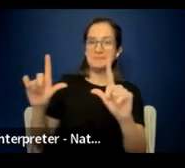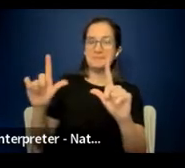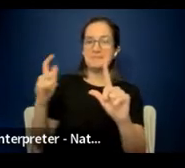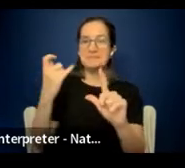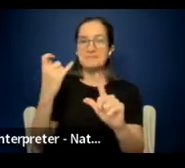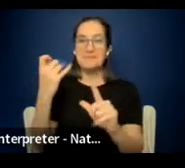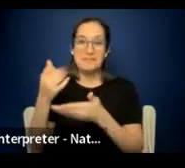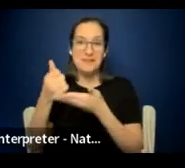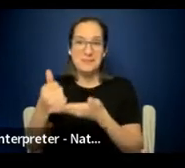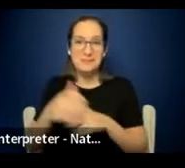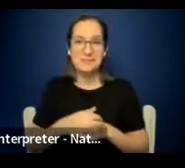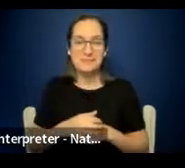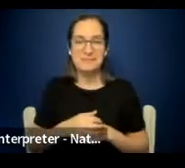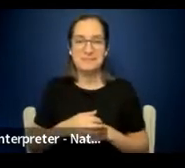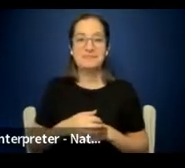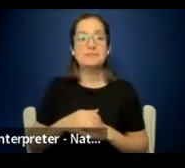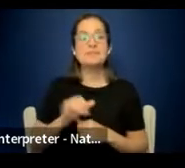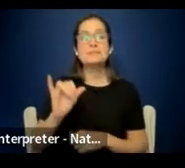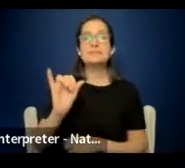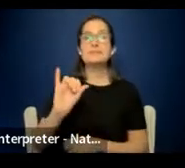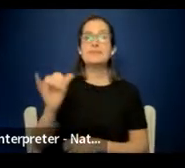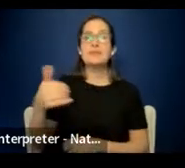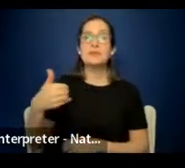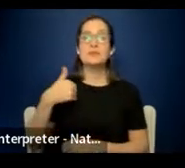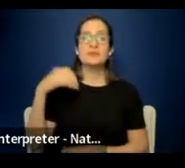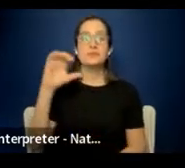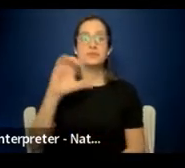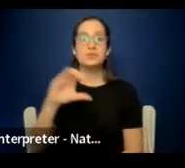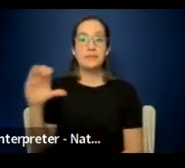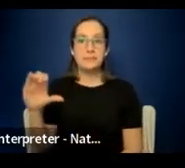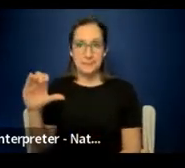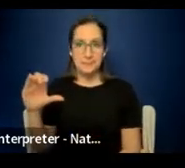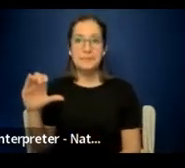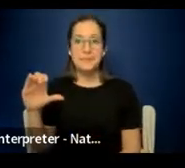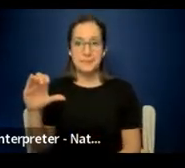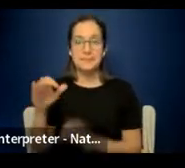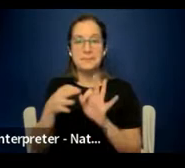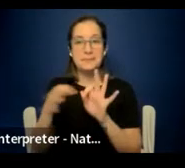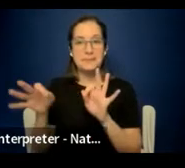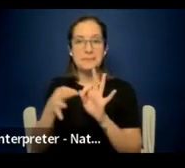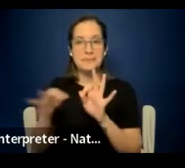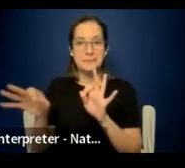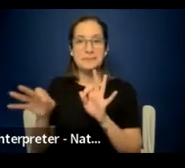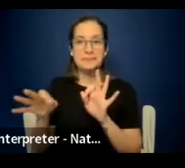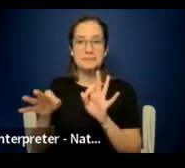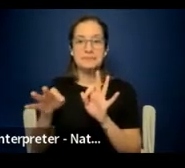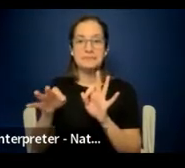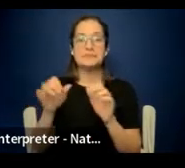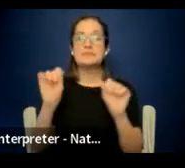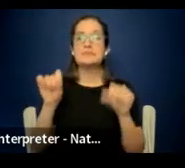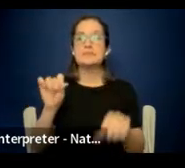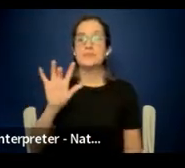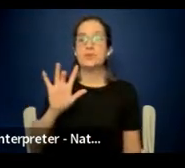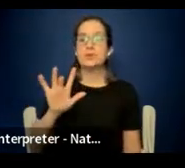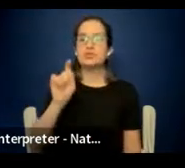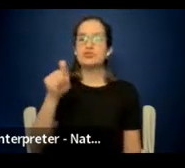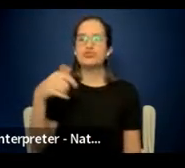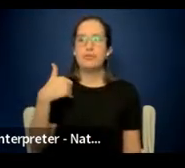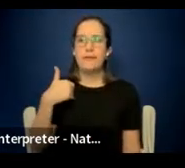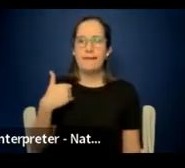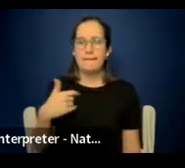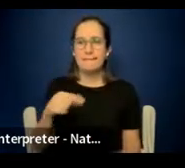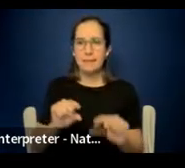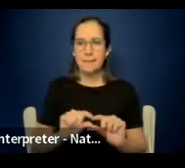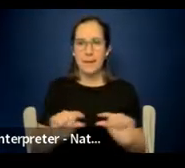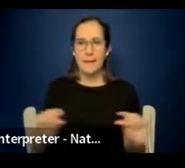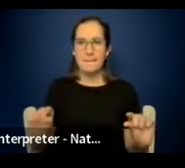benefit you. We also offer captioning services. Attendees will be able to click, there should be a CC button